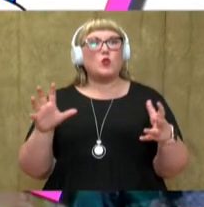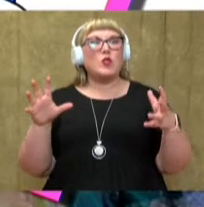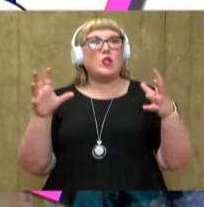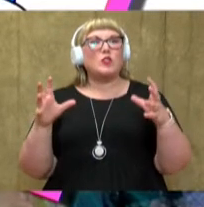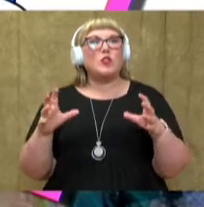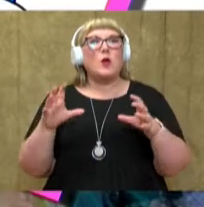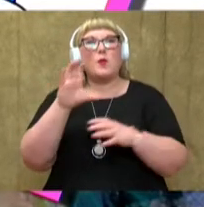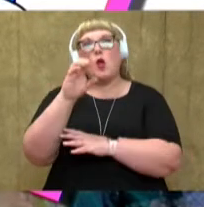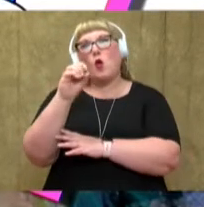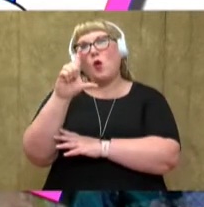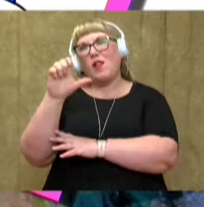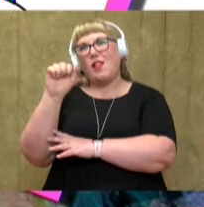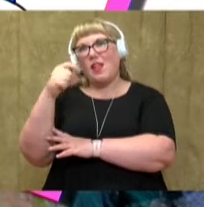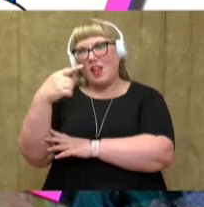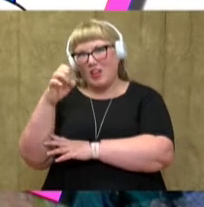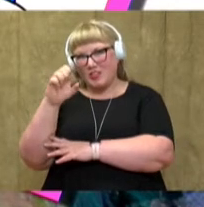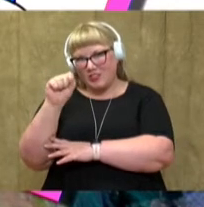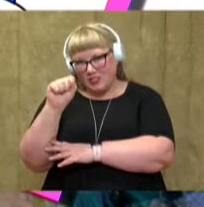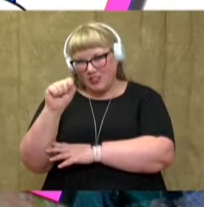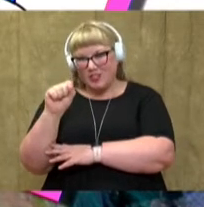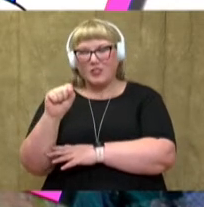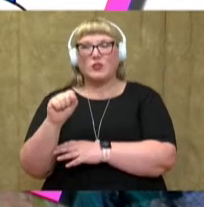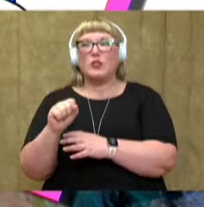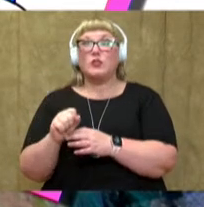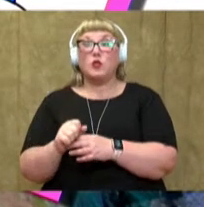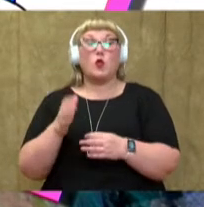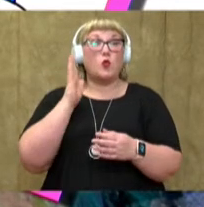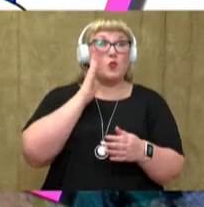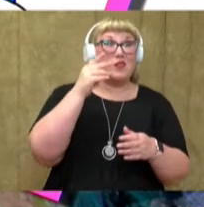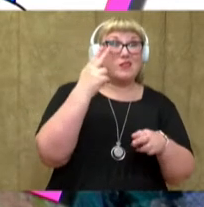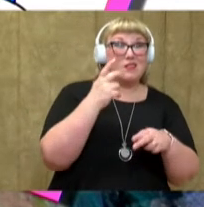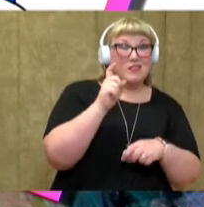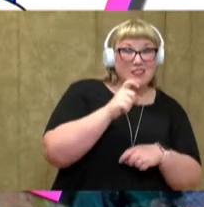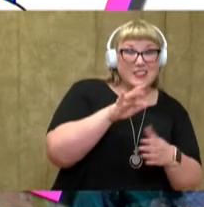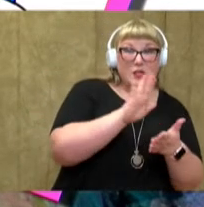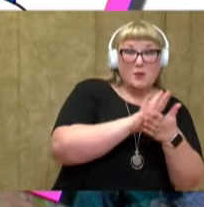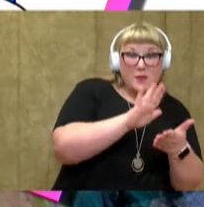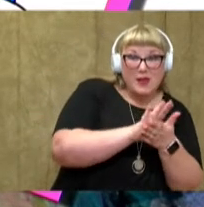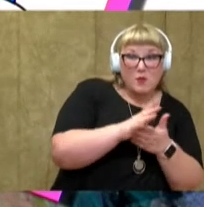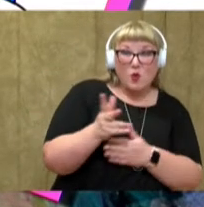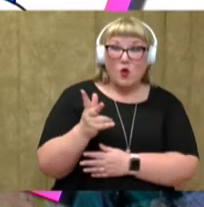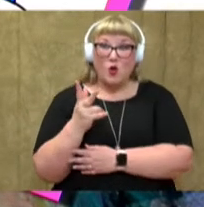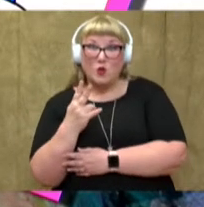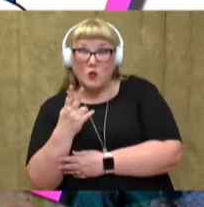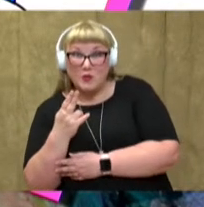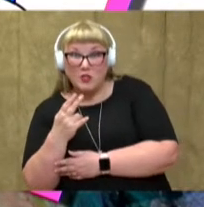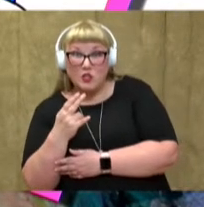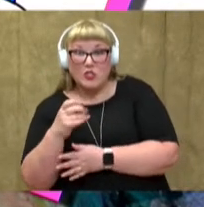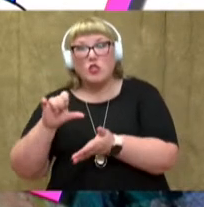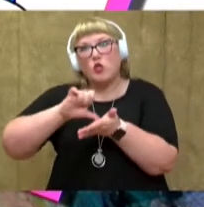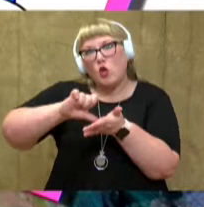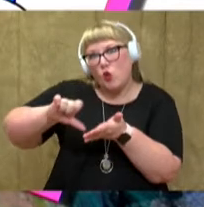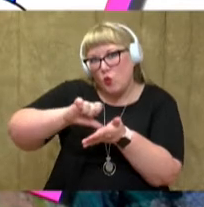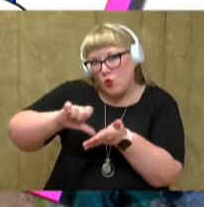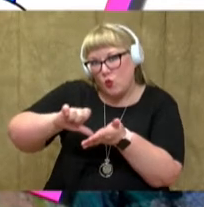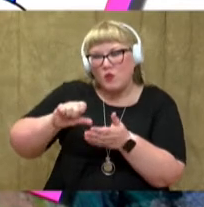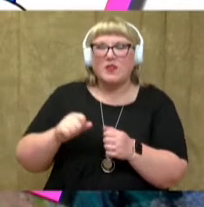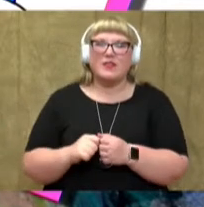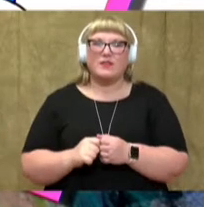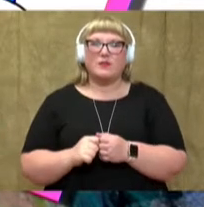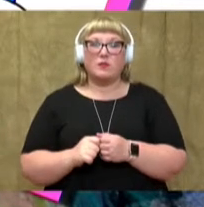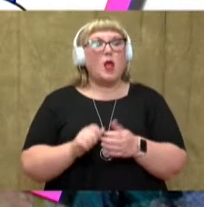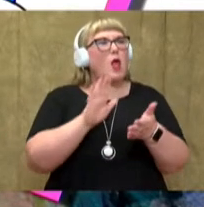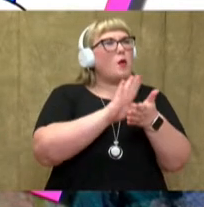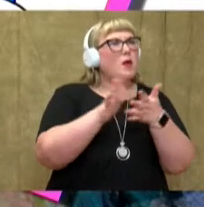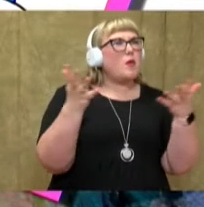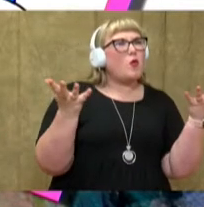need some paper, some scissors, and some glue. Now let's talk about the paper a little bit. The paper we're going